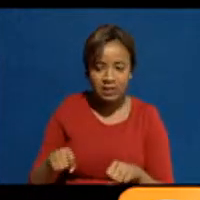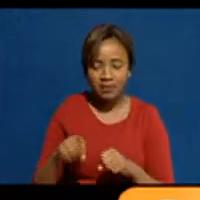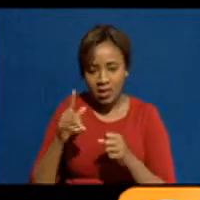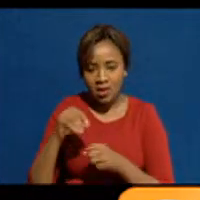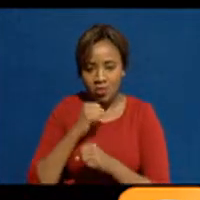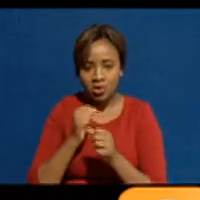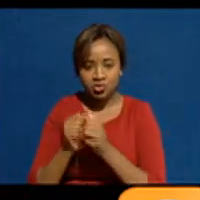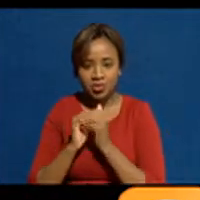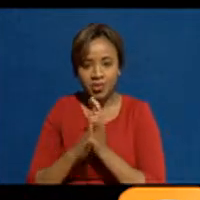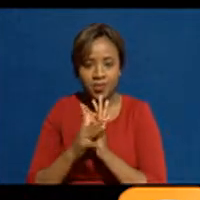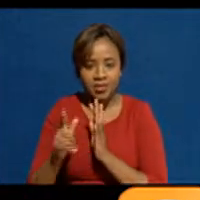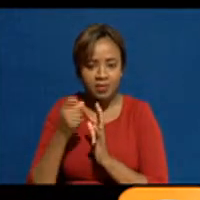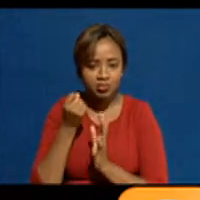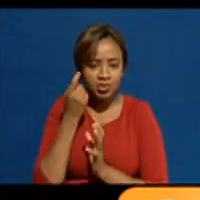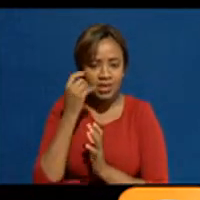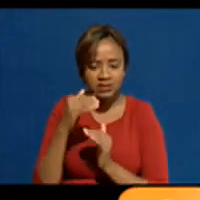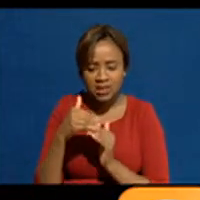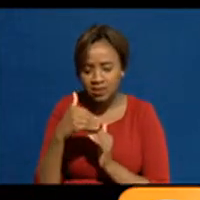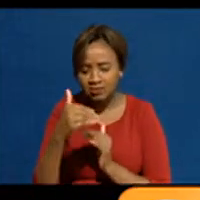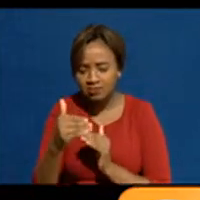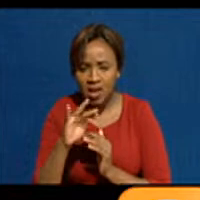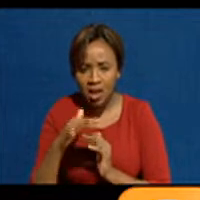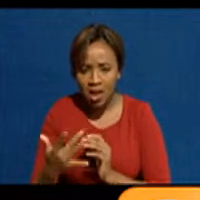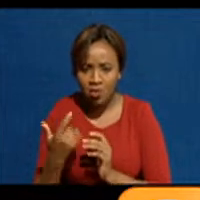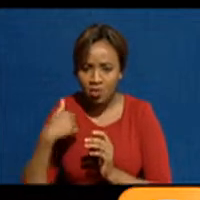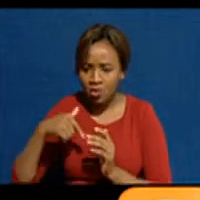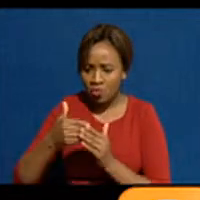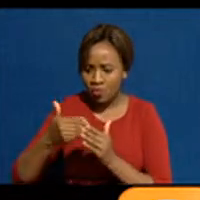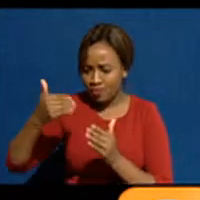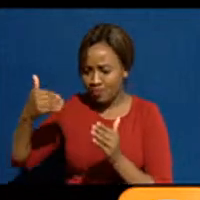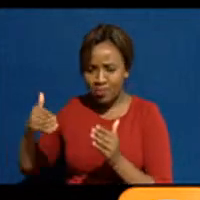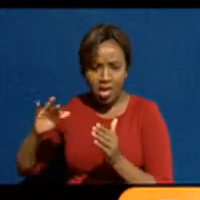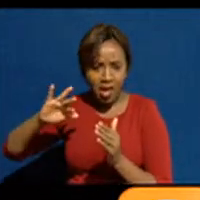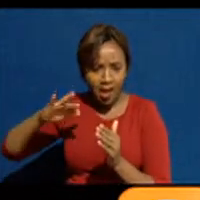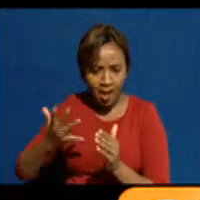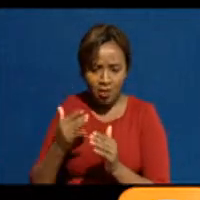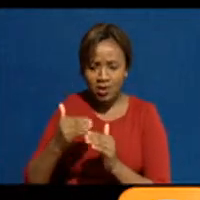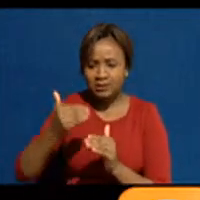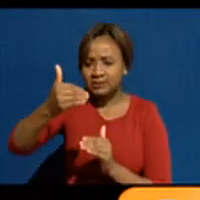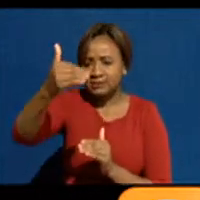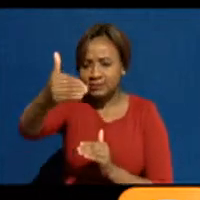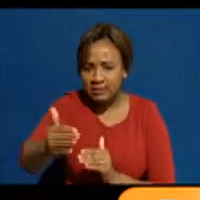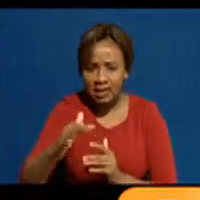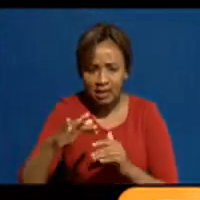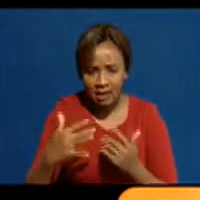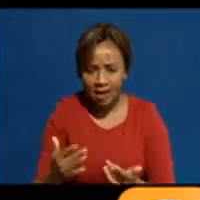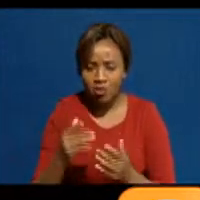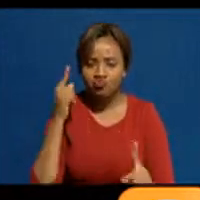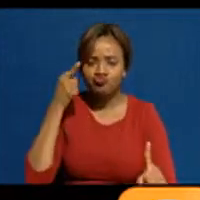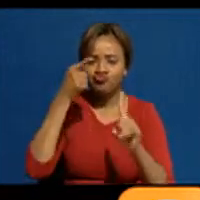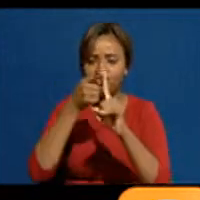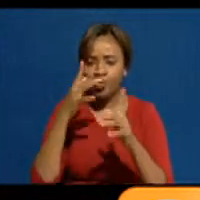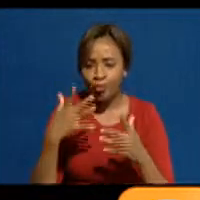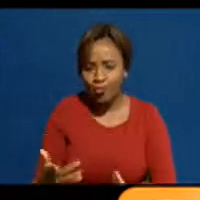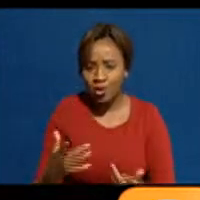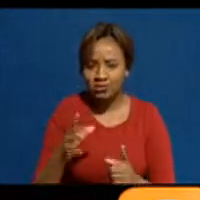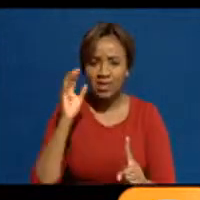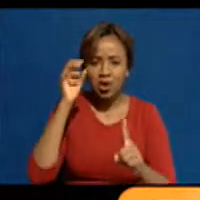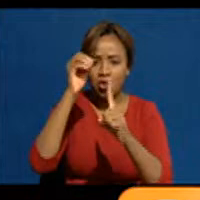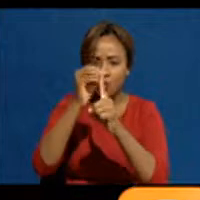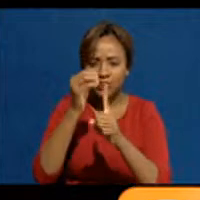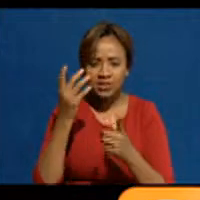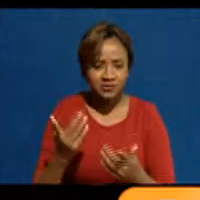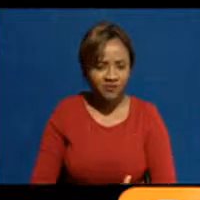coming from, where are we headed, what are the objectives that we need to meet at the end of the day, mm-hmm. and how best can